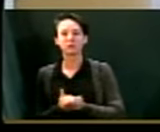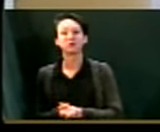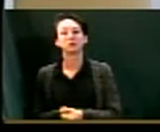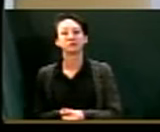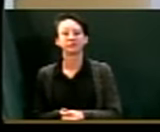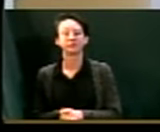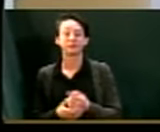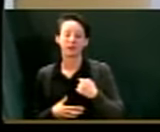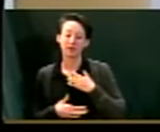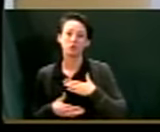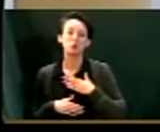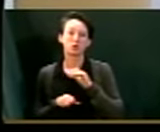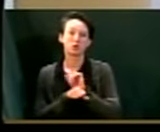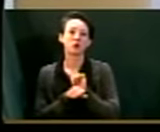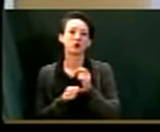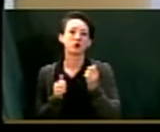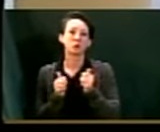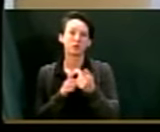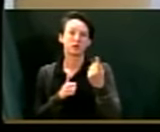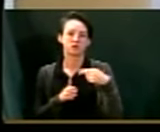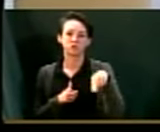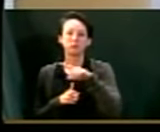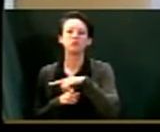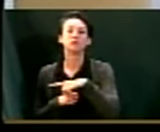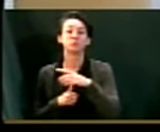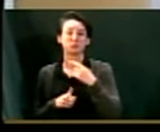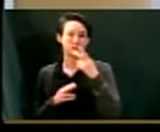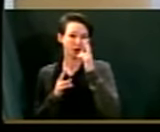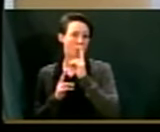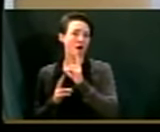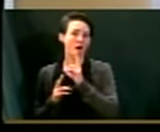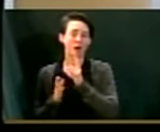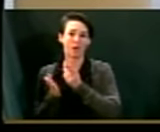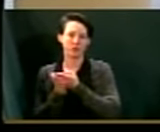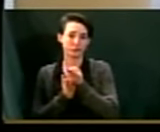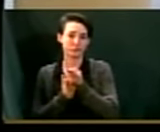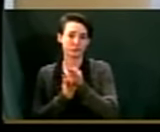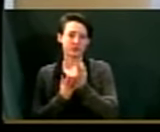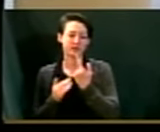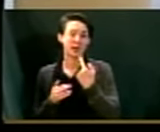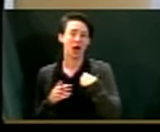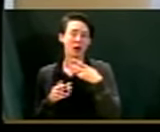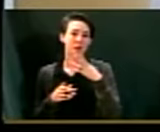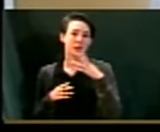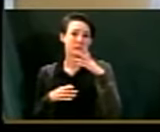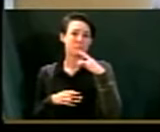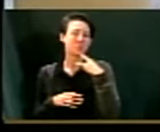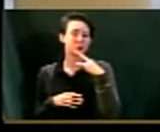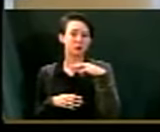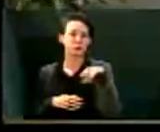and I've enjoyed working with you, and I will, to be honest, I'll miss you. Thank you.